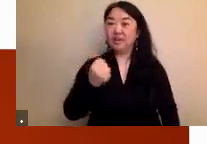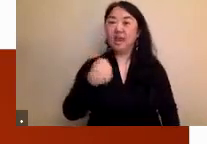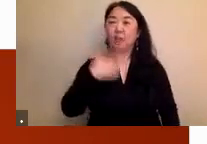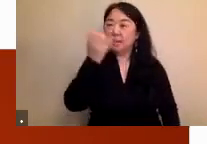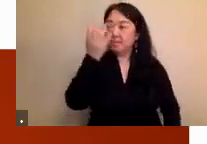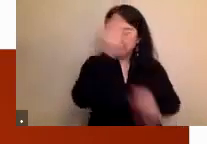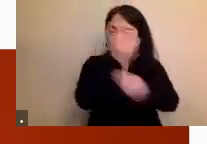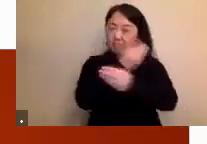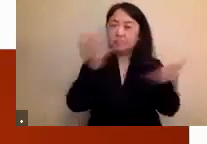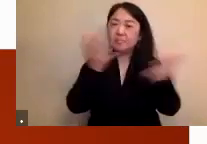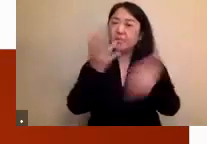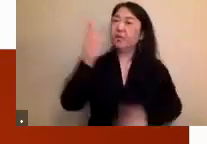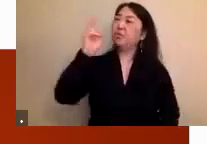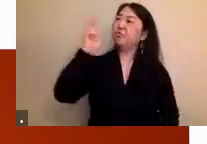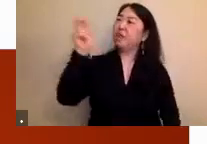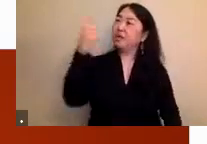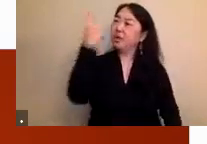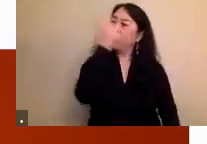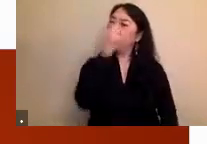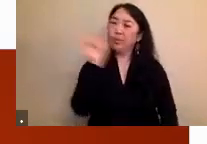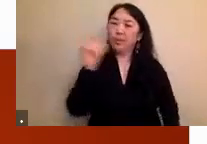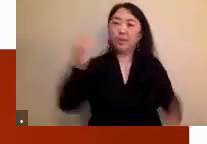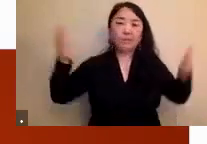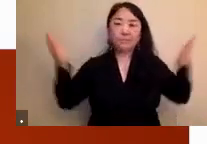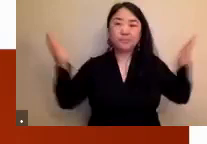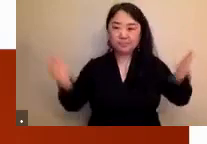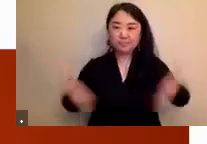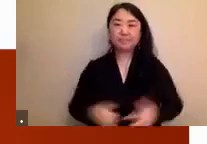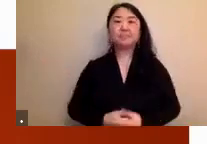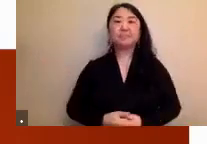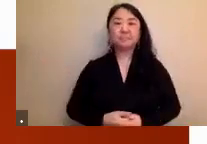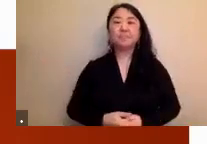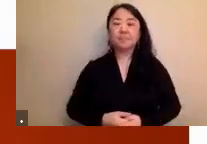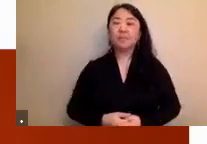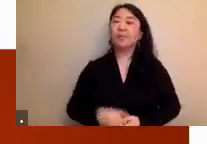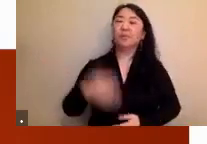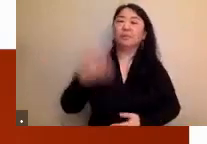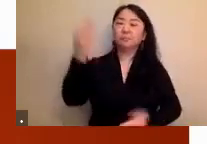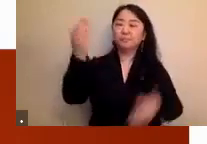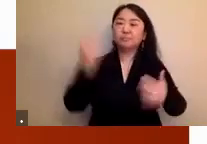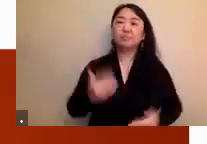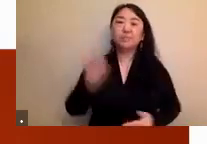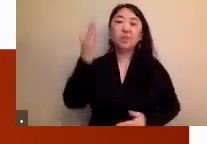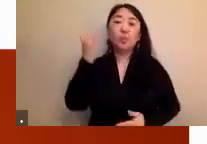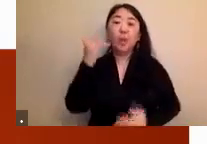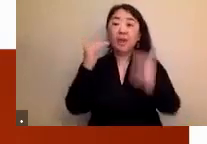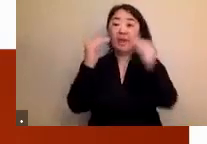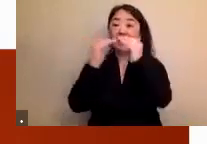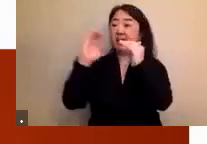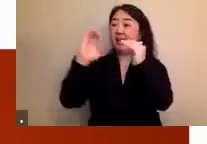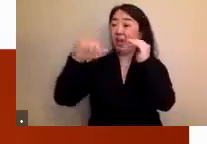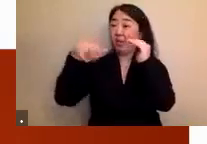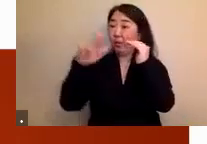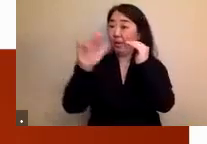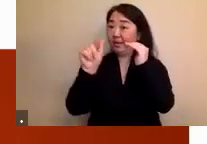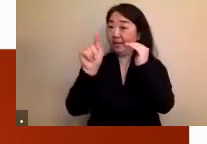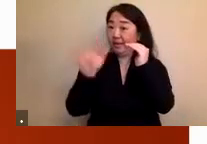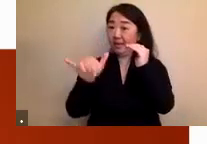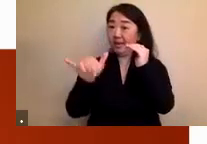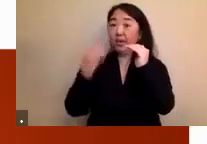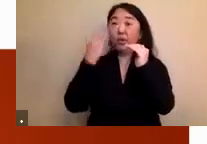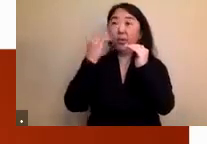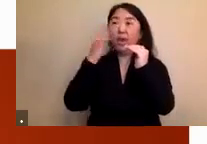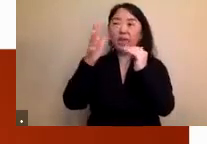concept of what transportation looks like and why equity will begin to play